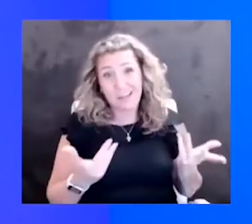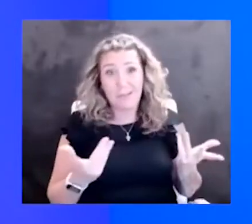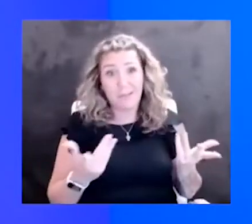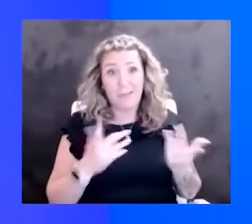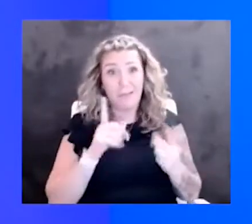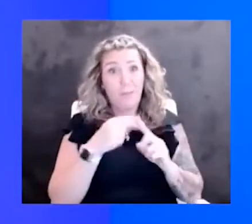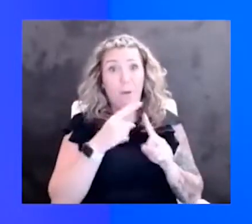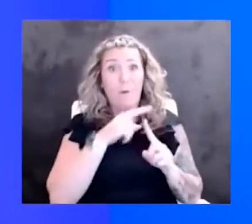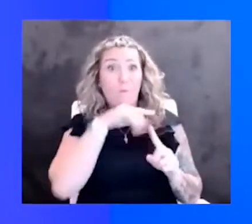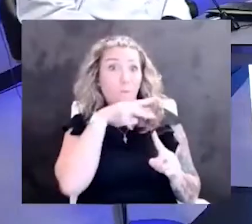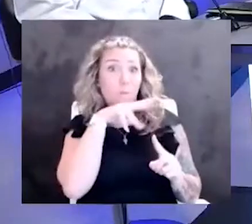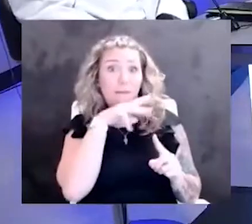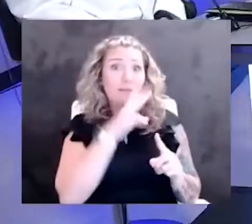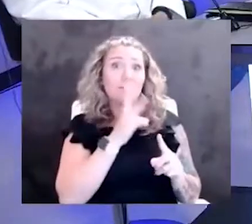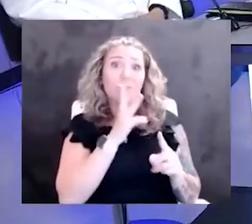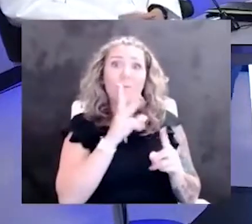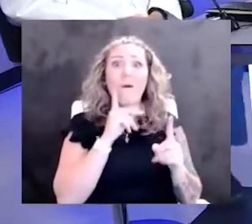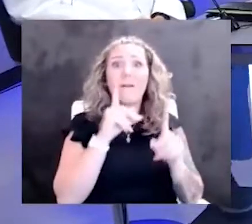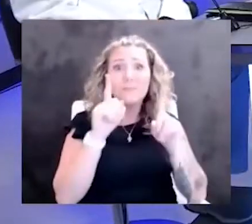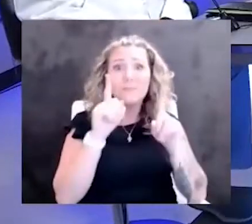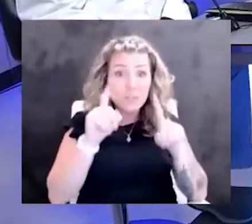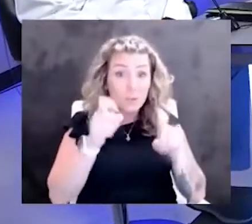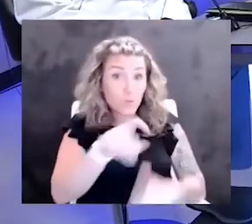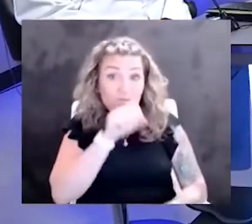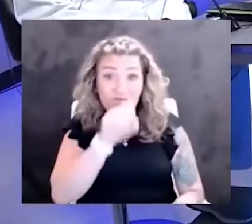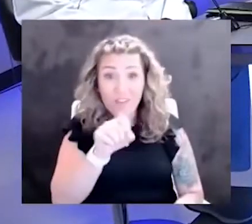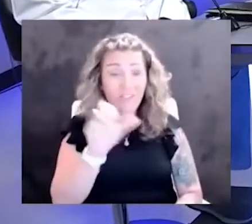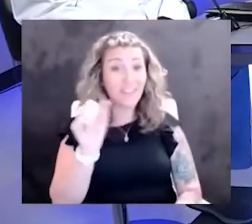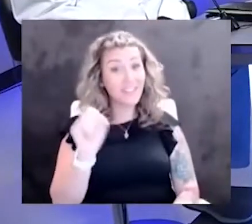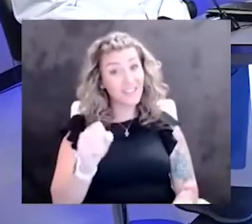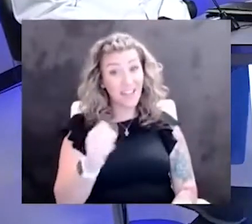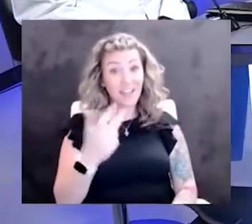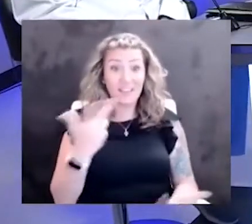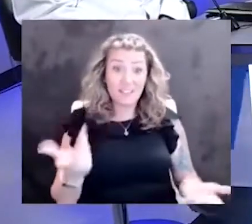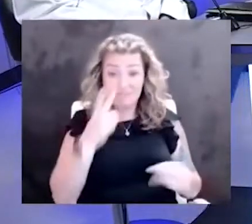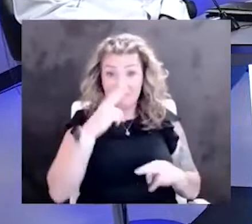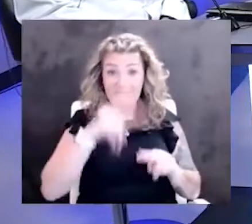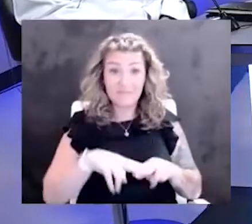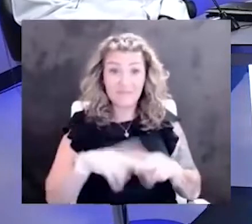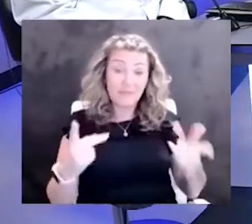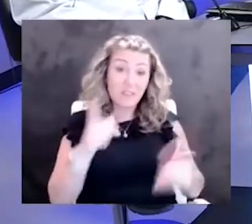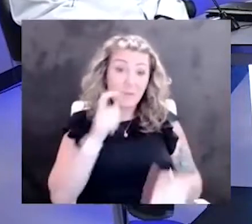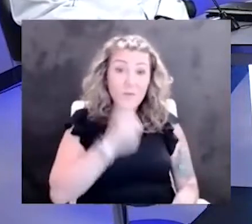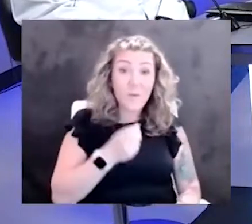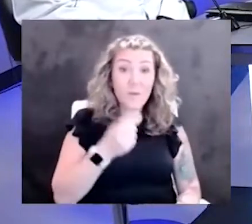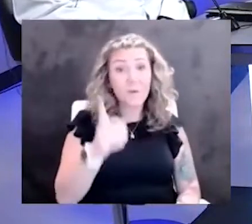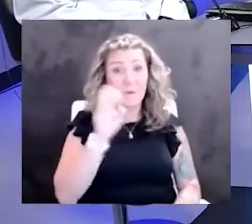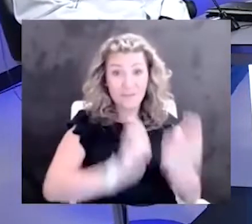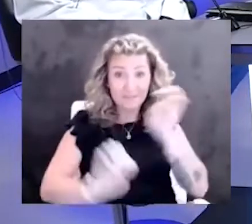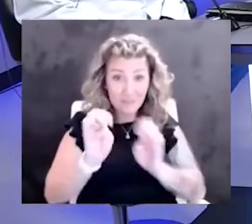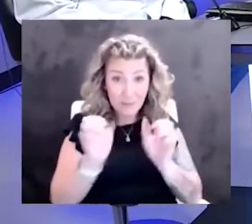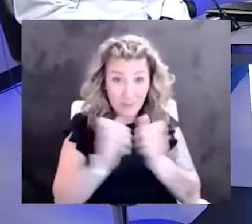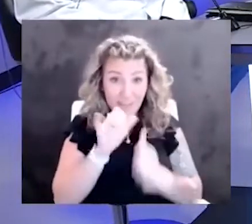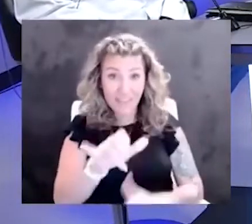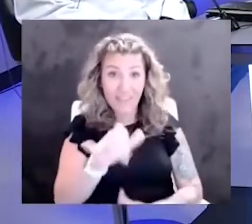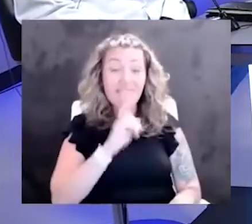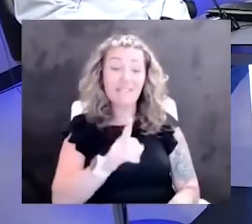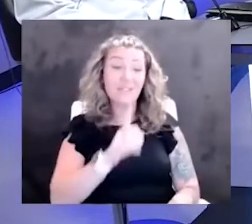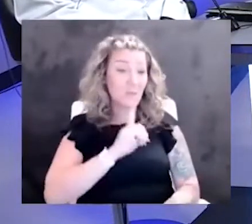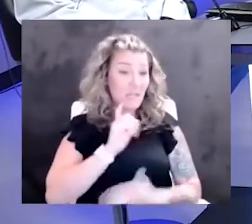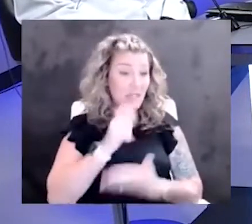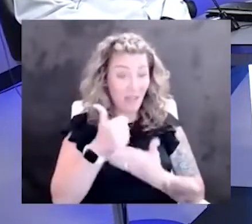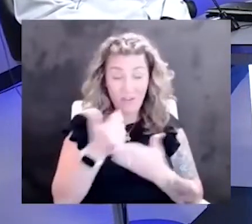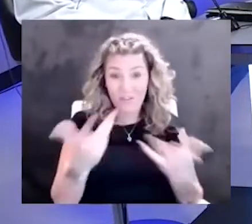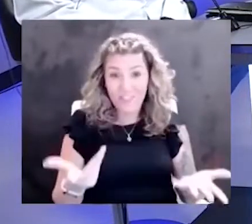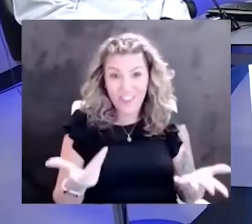Yes, that's you love wastewater testing. Yeah. I'm just going to say. It worked. It's kind of cool. We were experimenting with it, and it really has been helpful. Yeah. We're doing